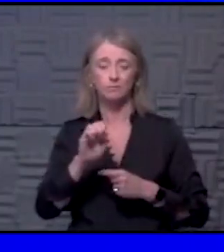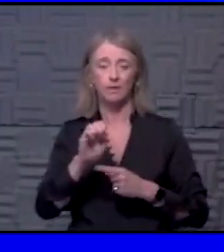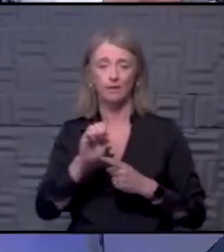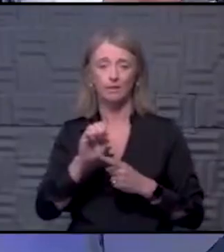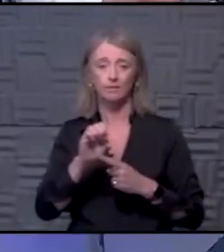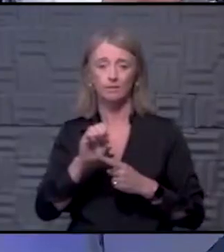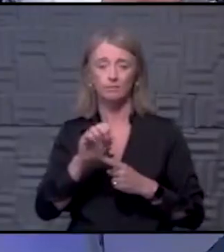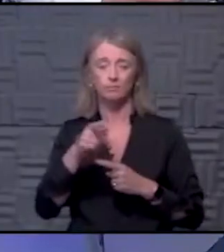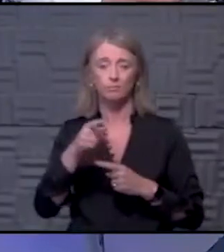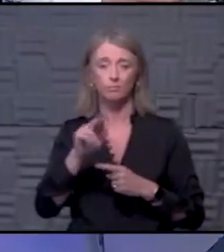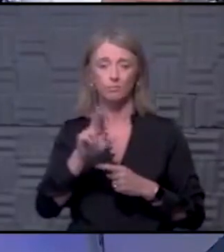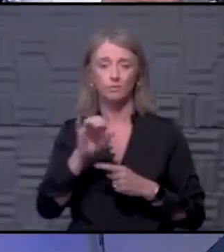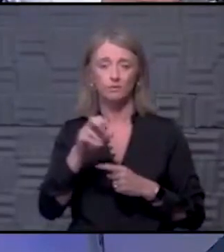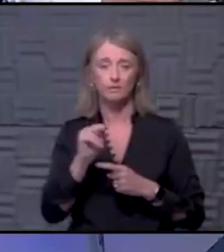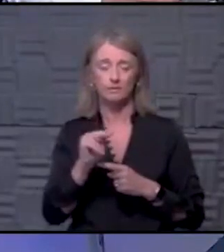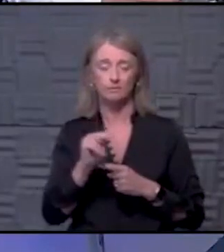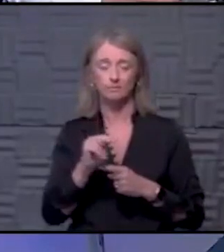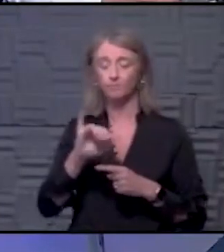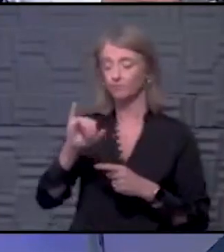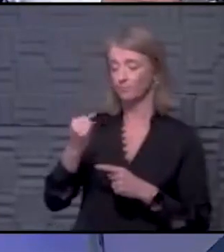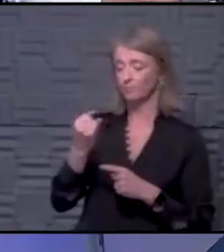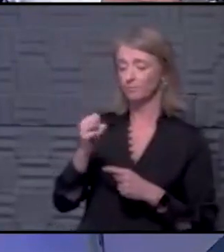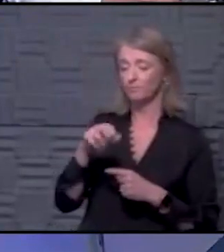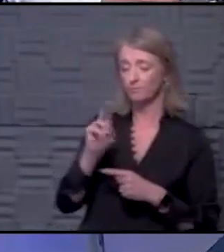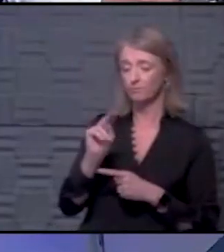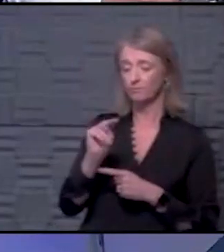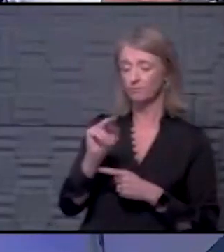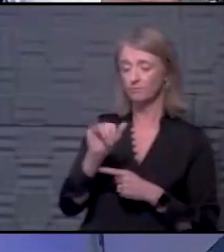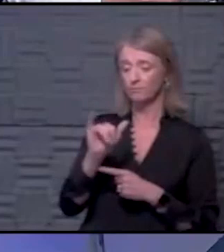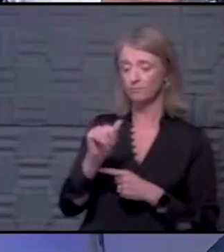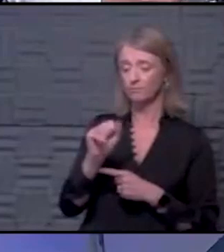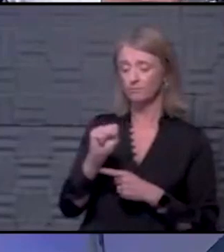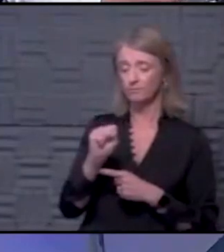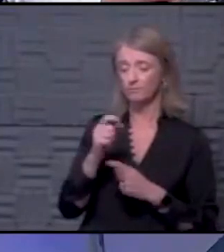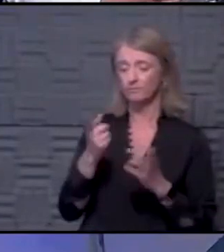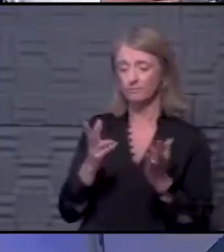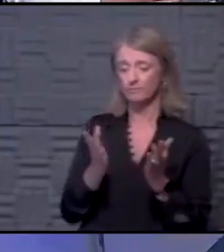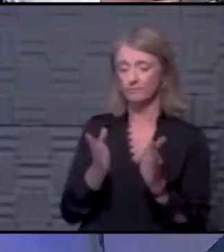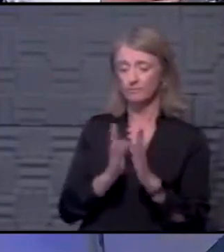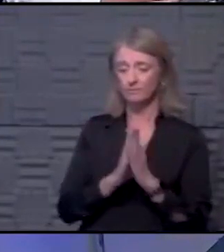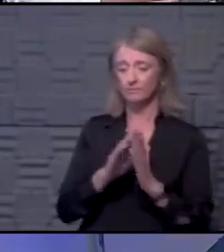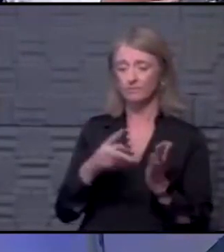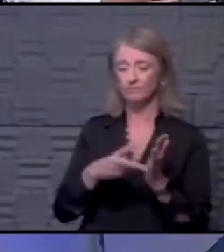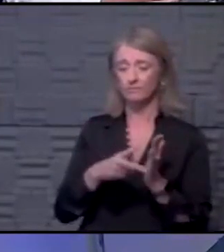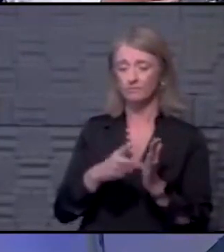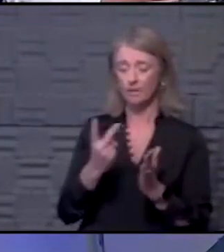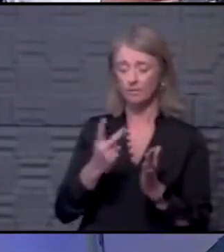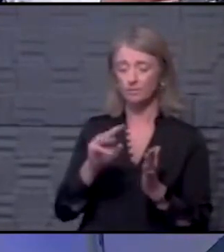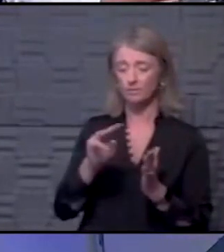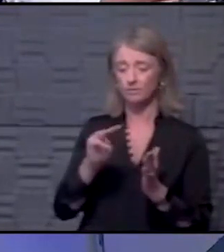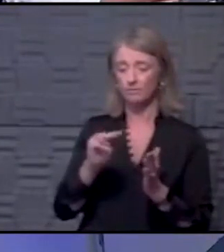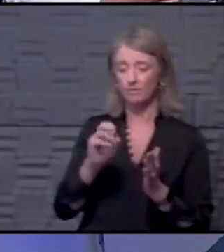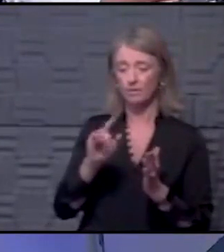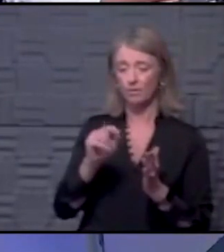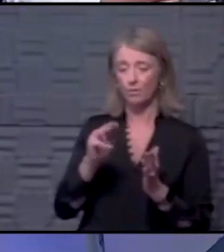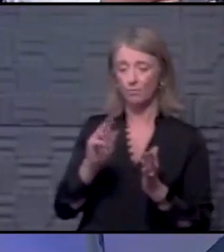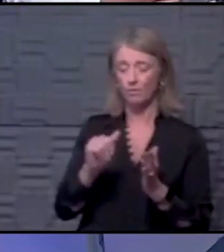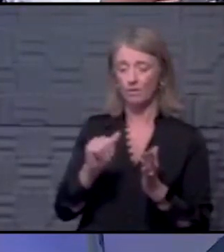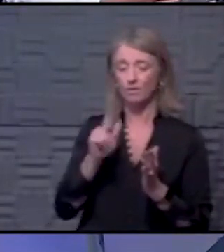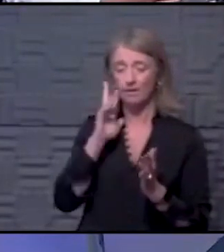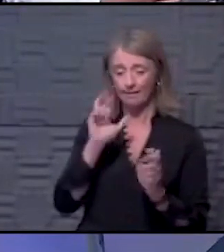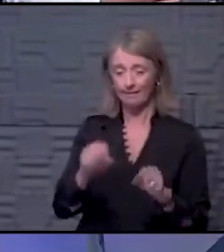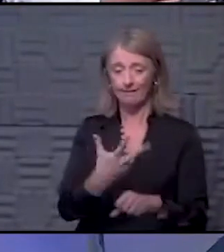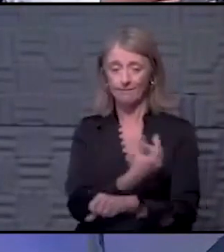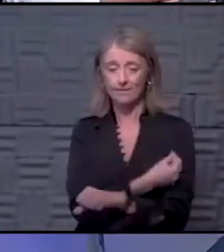SARS-CoV-2. And Joanne and Lisa have questions about multiple myeloma patients. Can they get the vaccine, and does the vaccine work